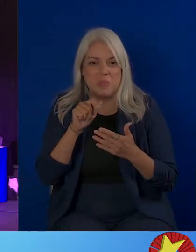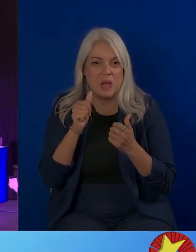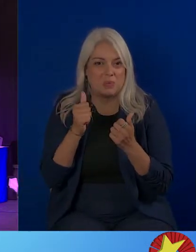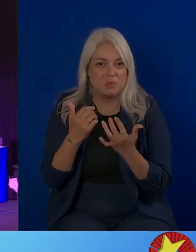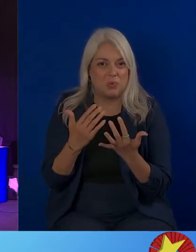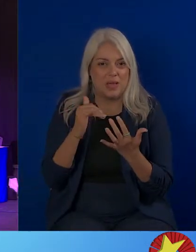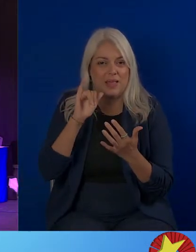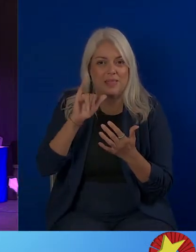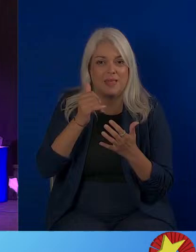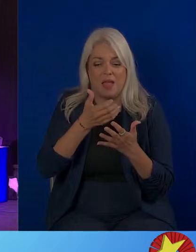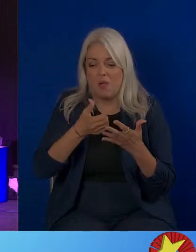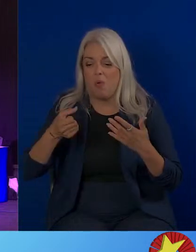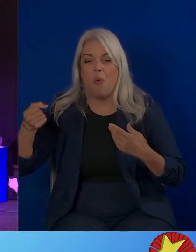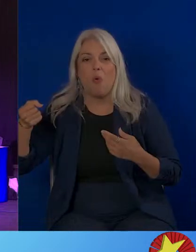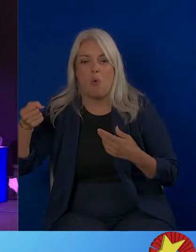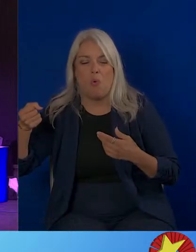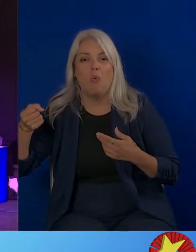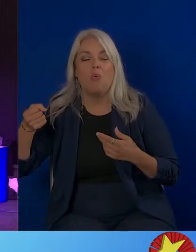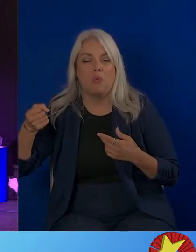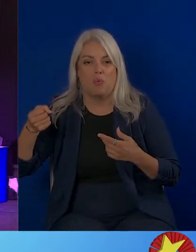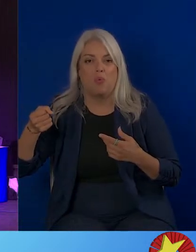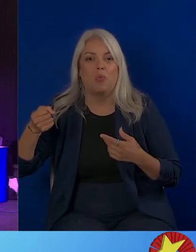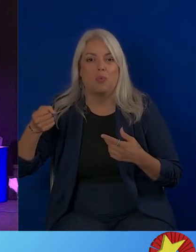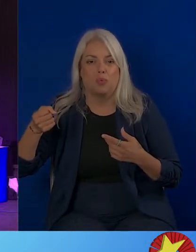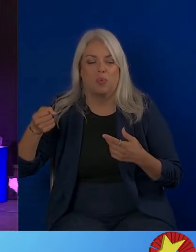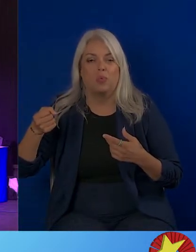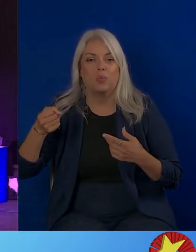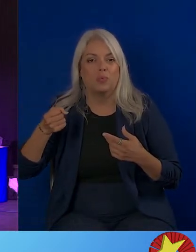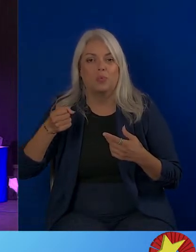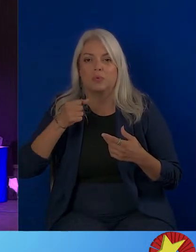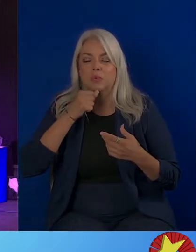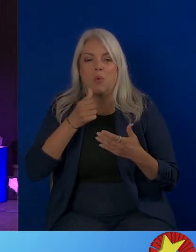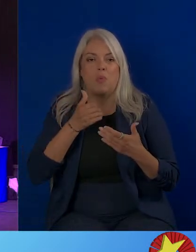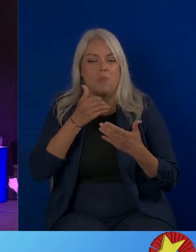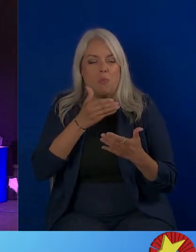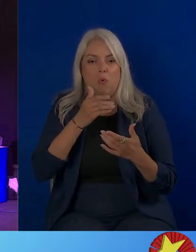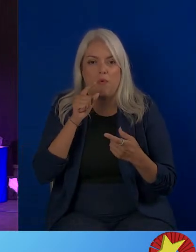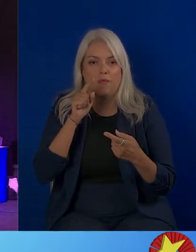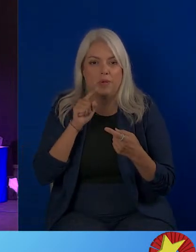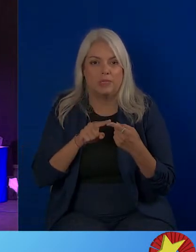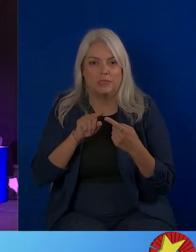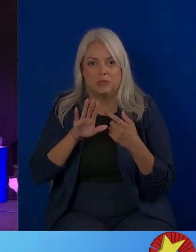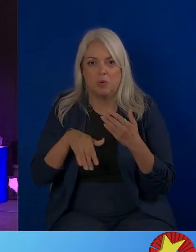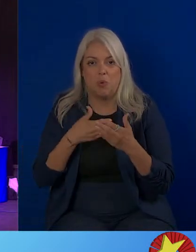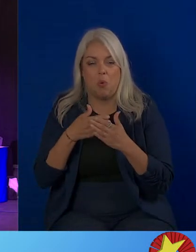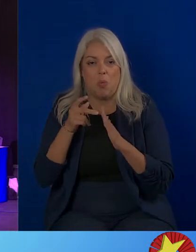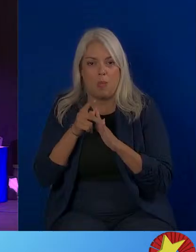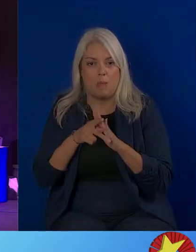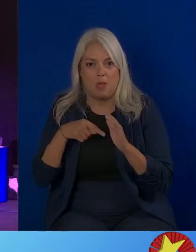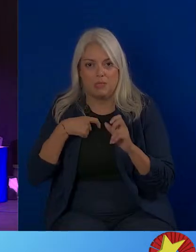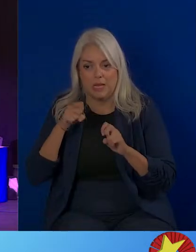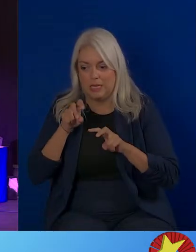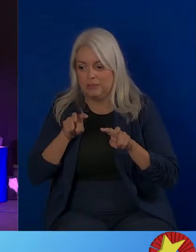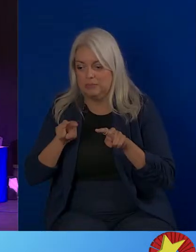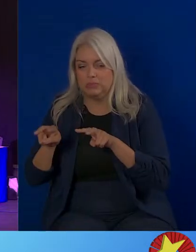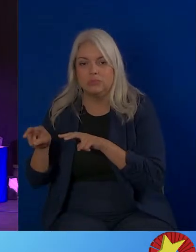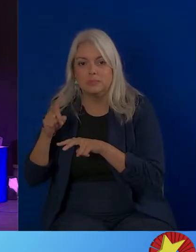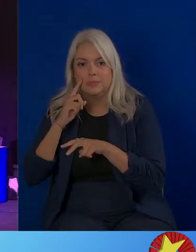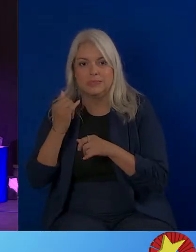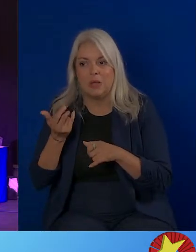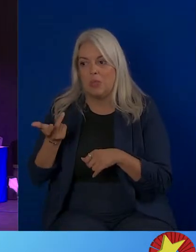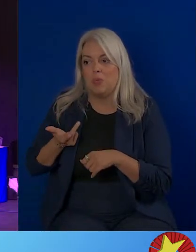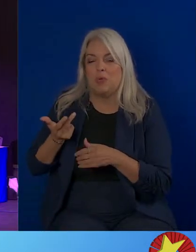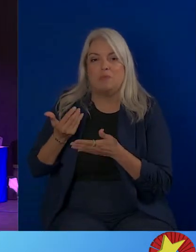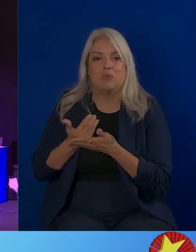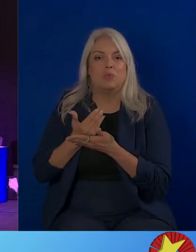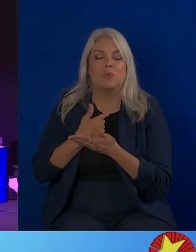be held, tabled, or not moved on until all those policies can be looked at, especially since there's 3 of us that are new.